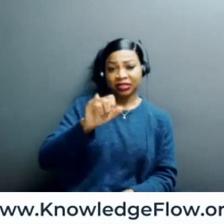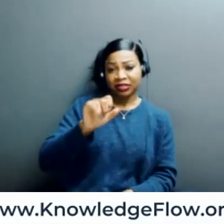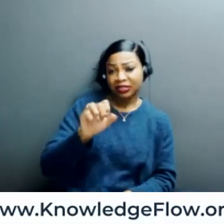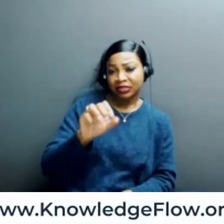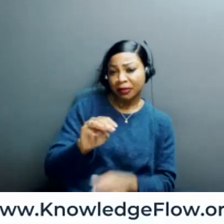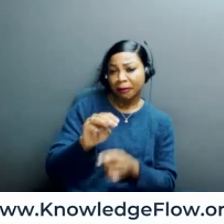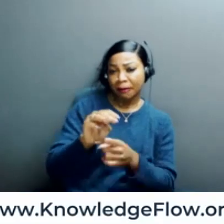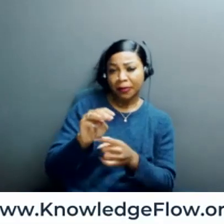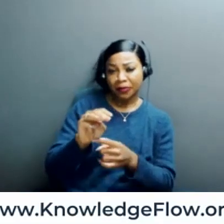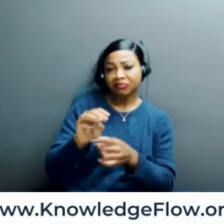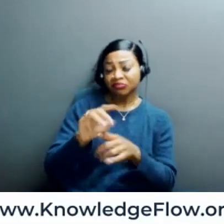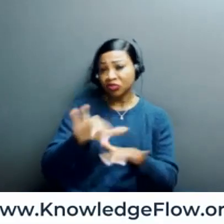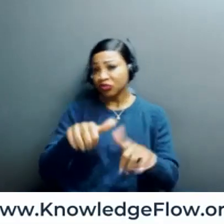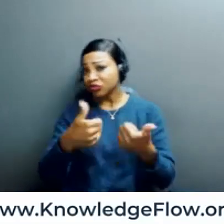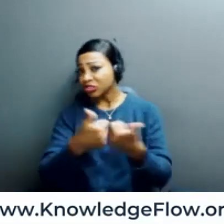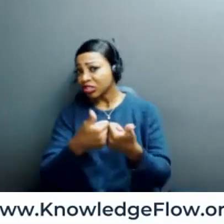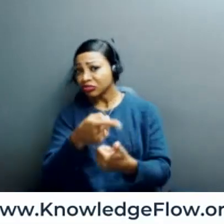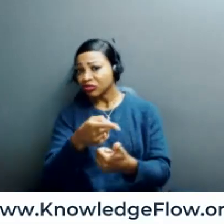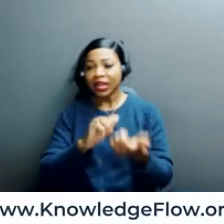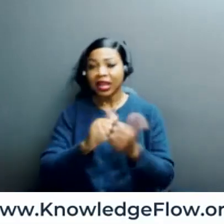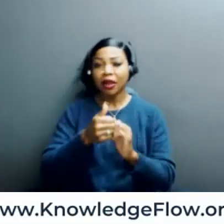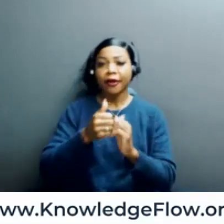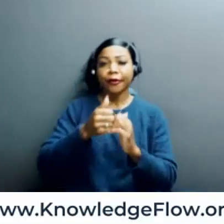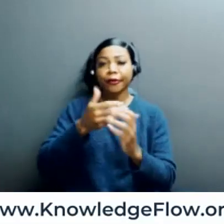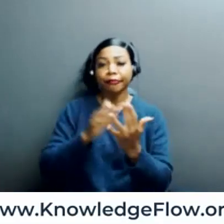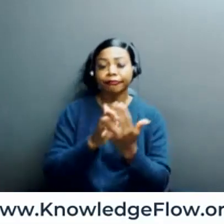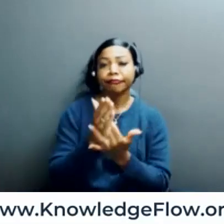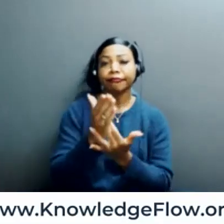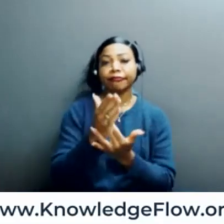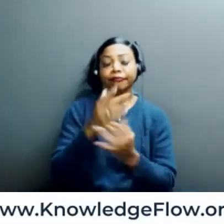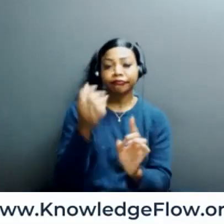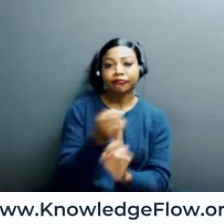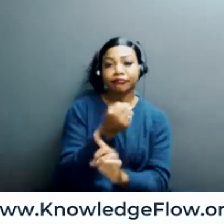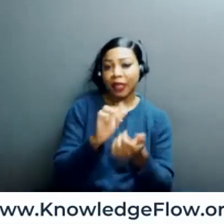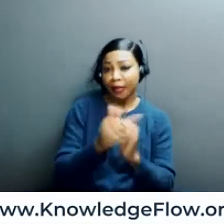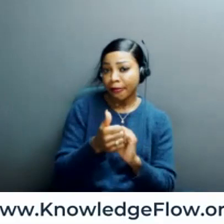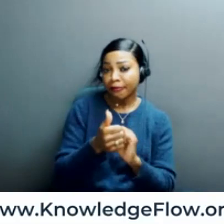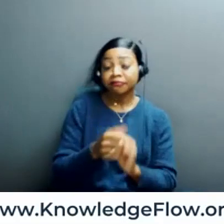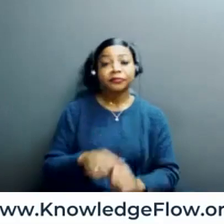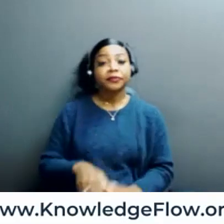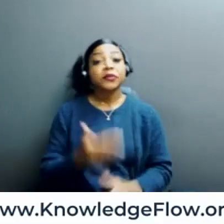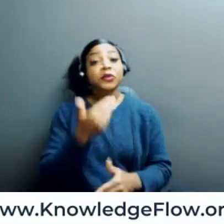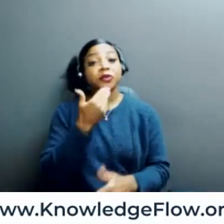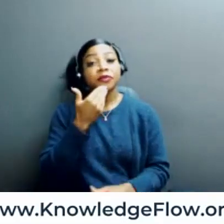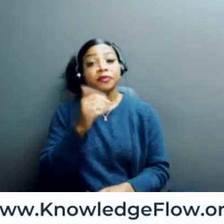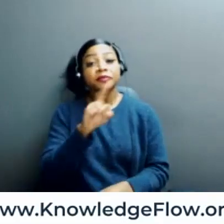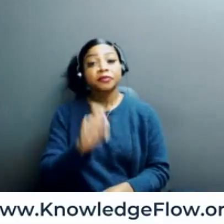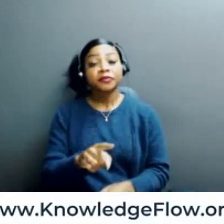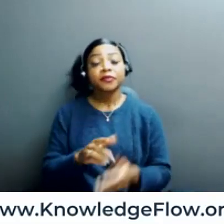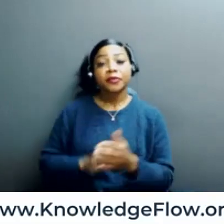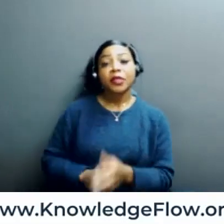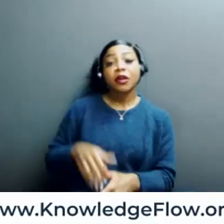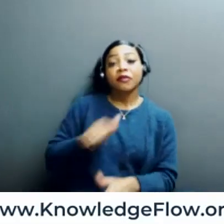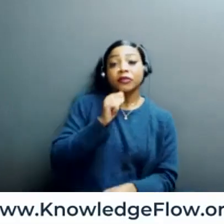how did you overcome it yes that's a really great question um through the non-profit and you know individually